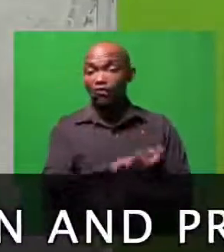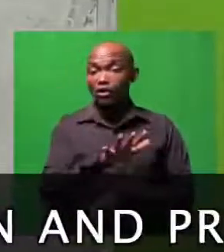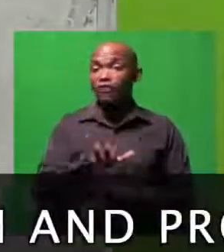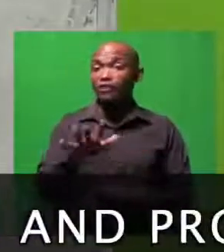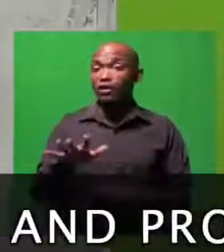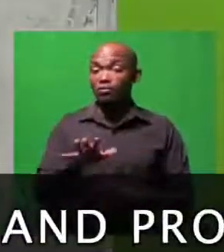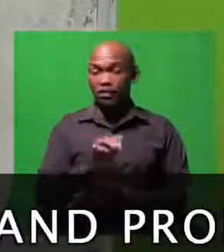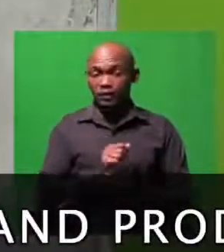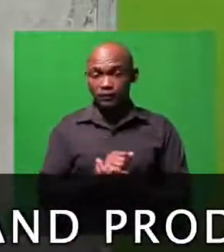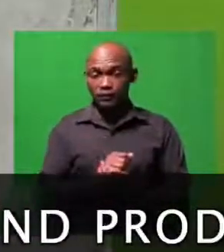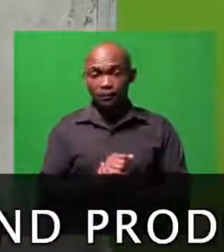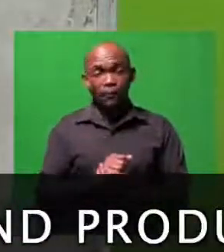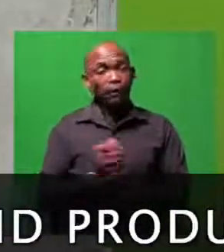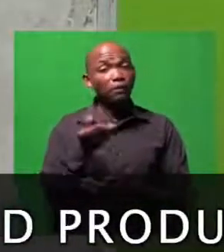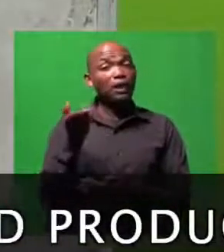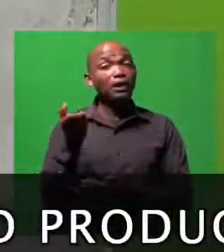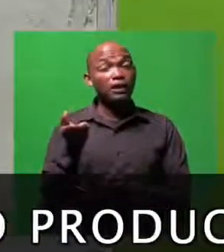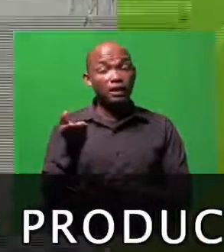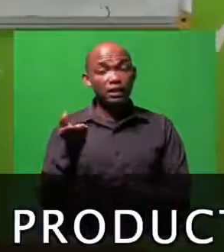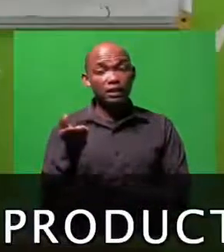environment.